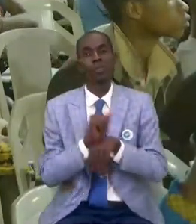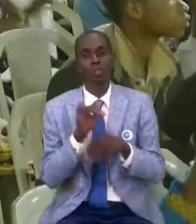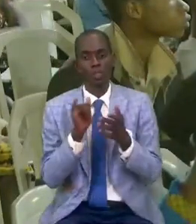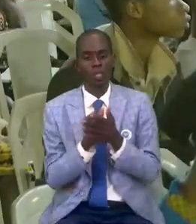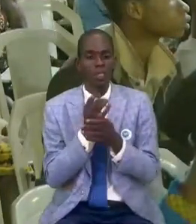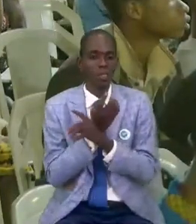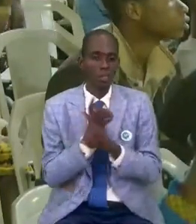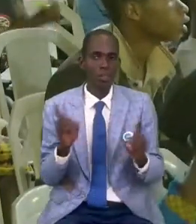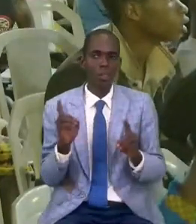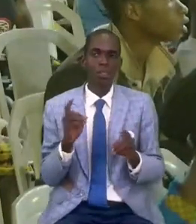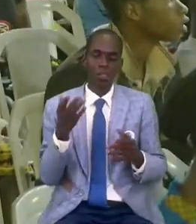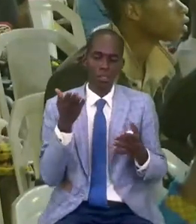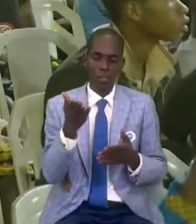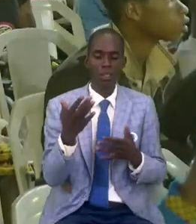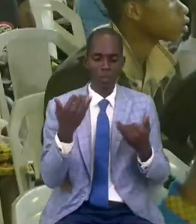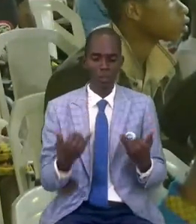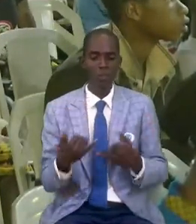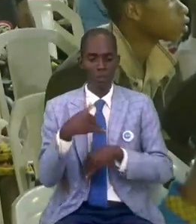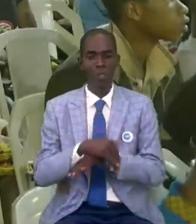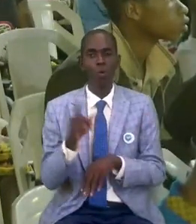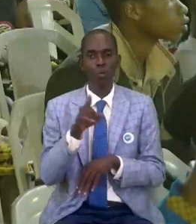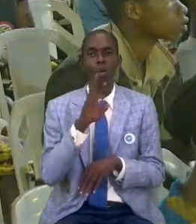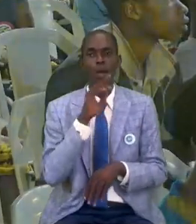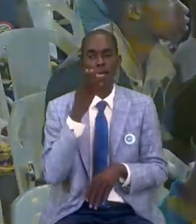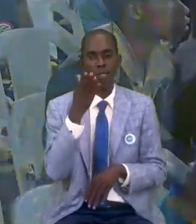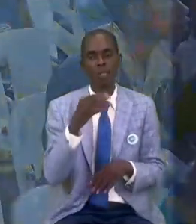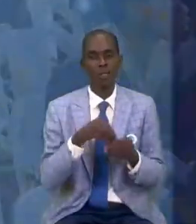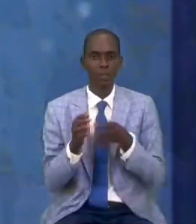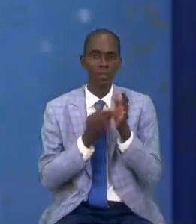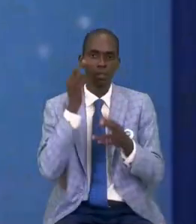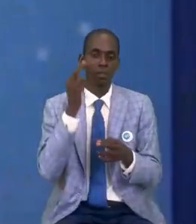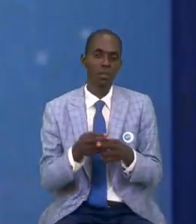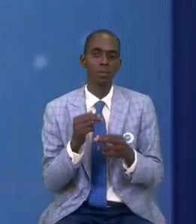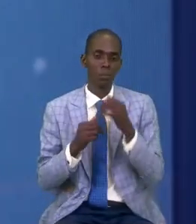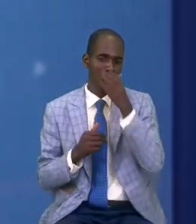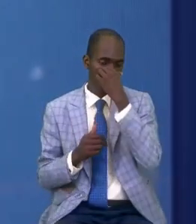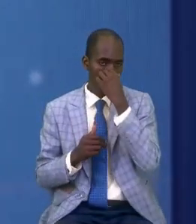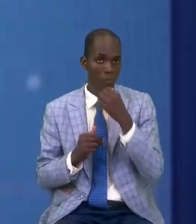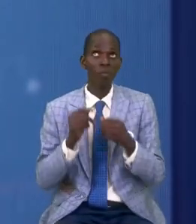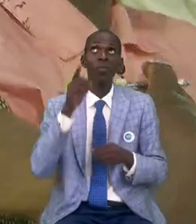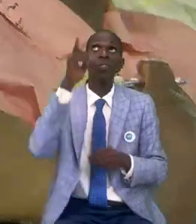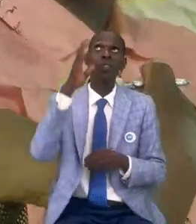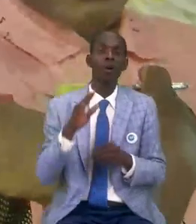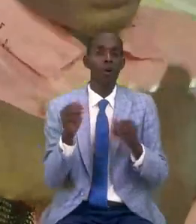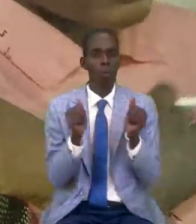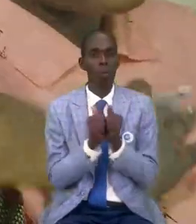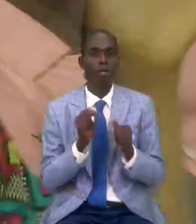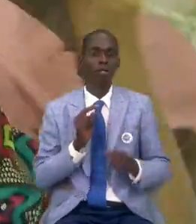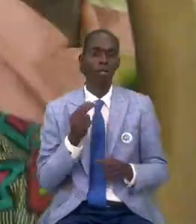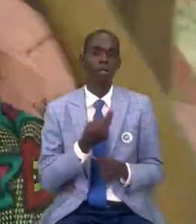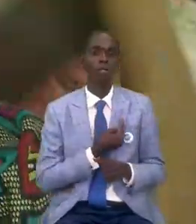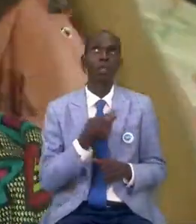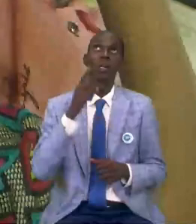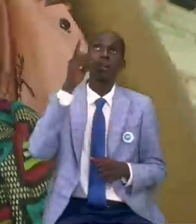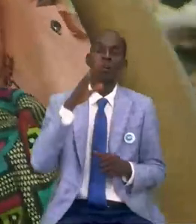name. God with us. God with me. He's by your side. He's by your side. And